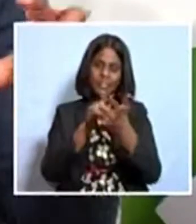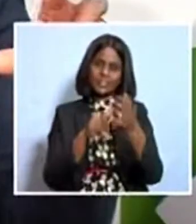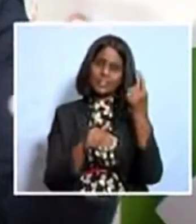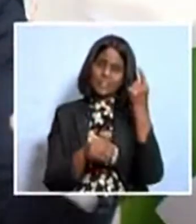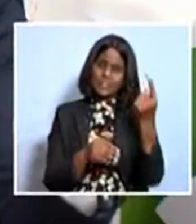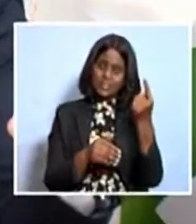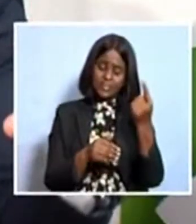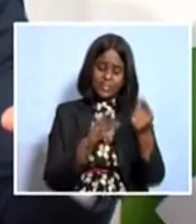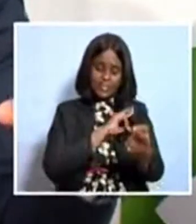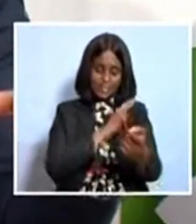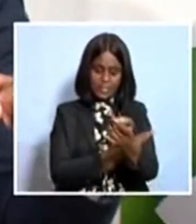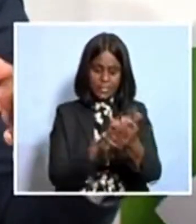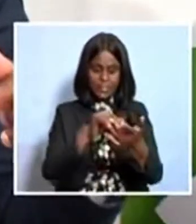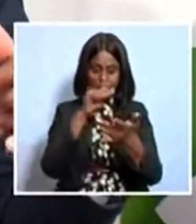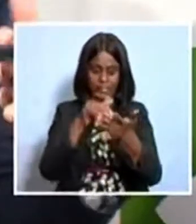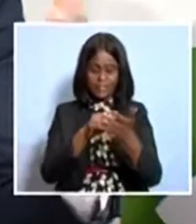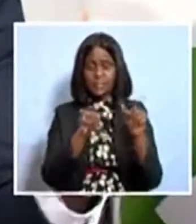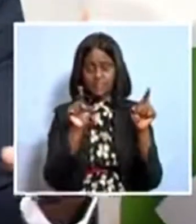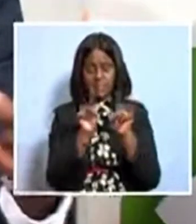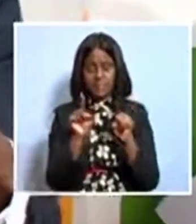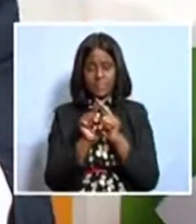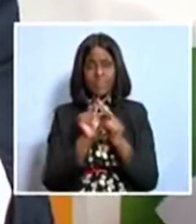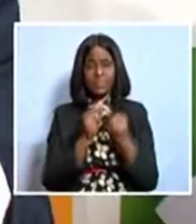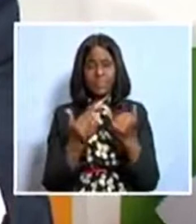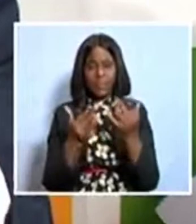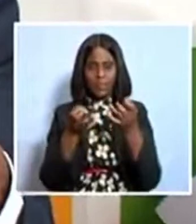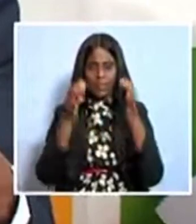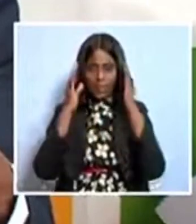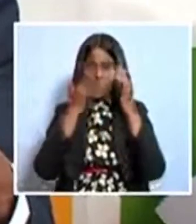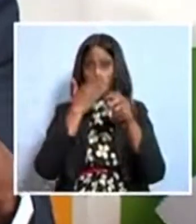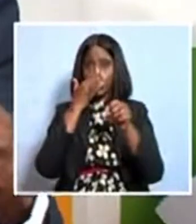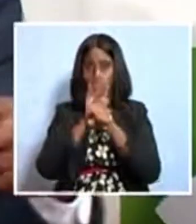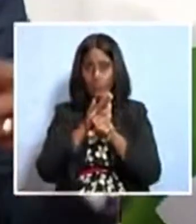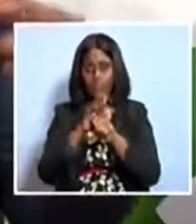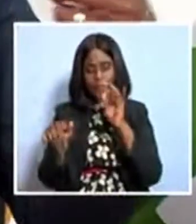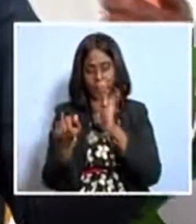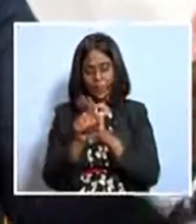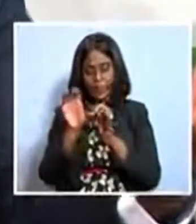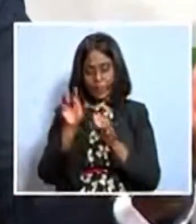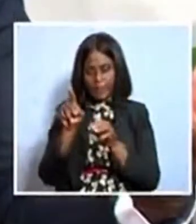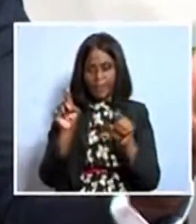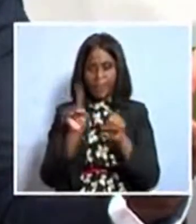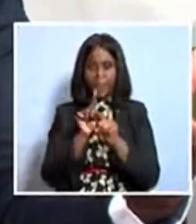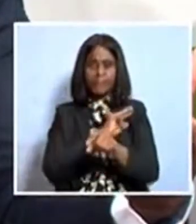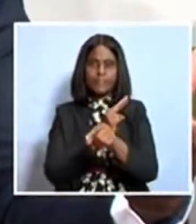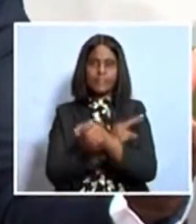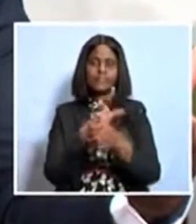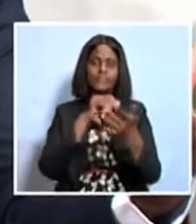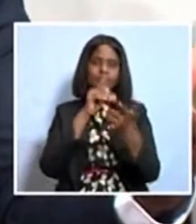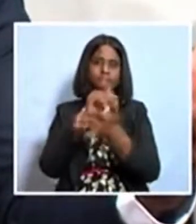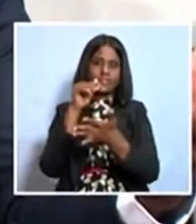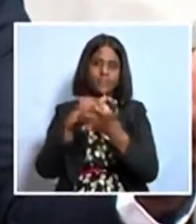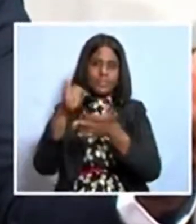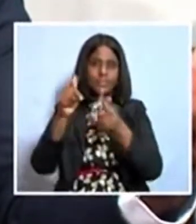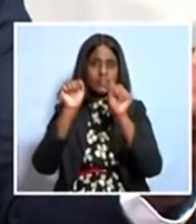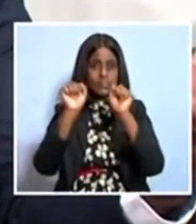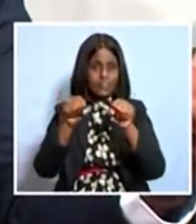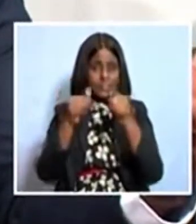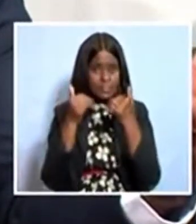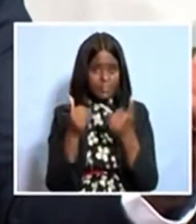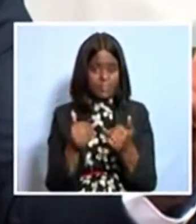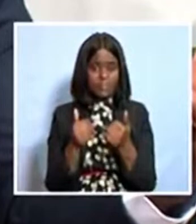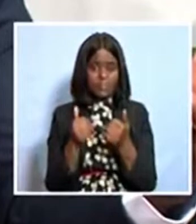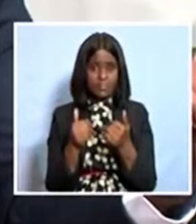those resource centers, we want to connect the private sector also to the resource centers to be able to